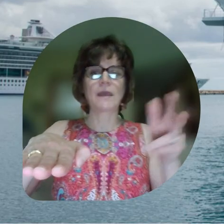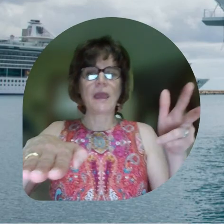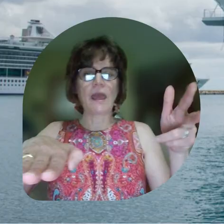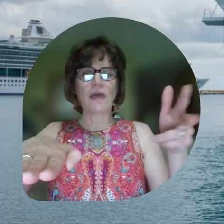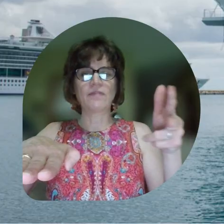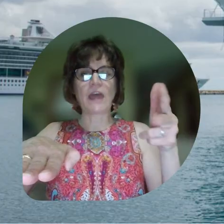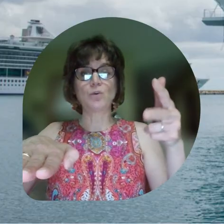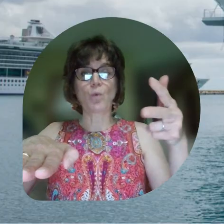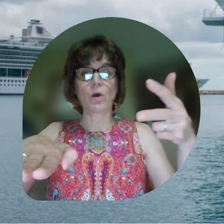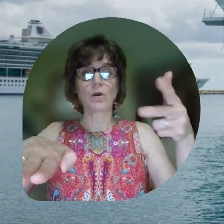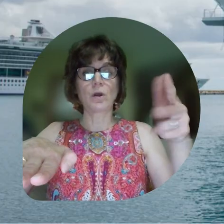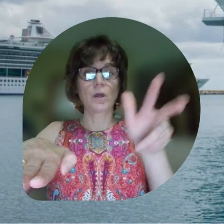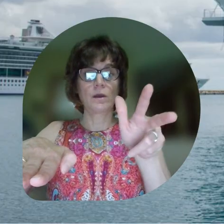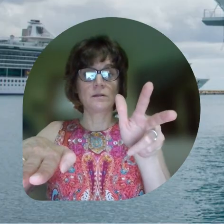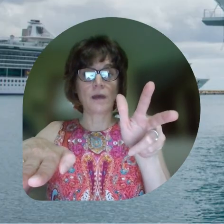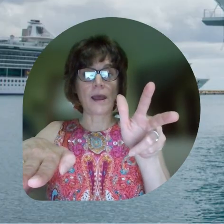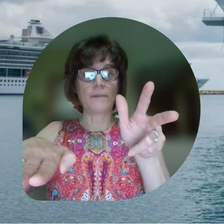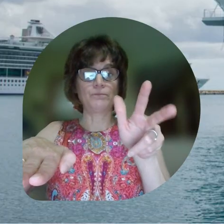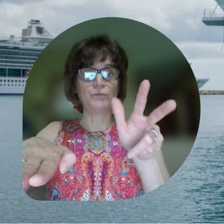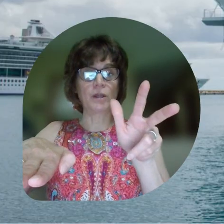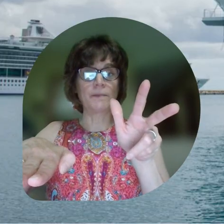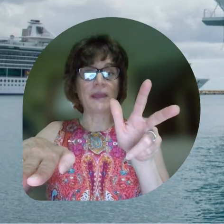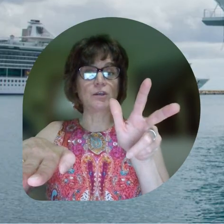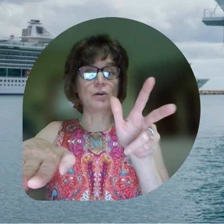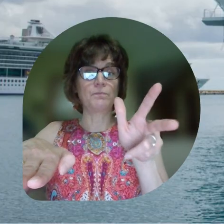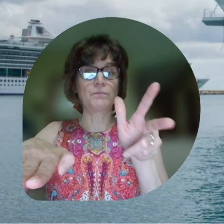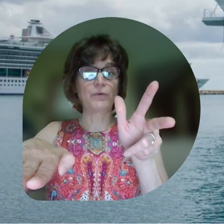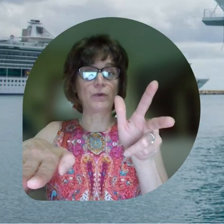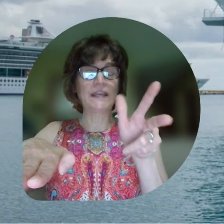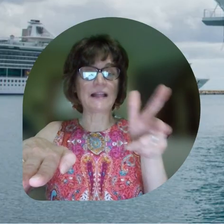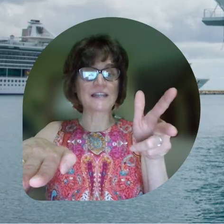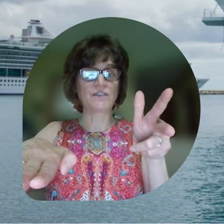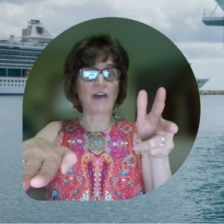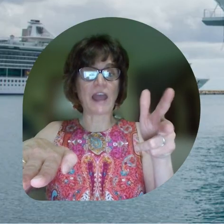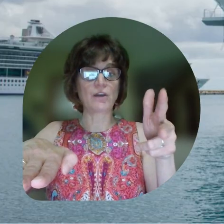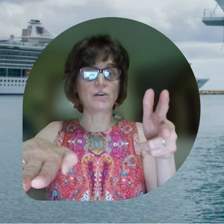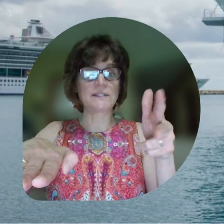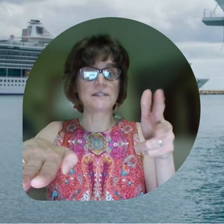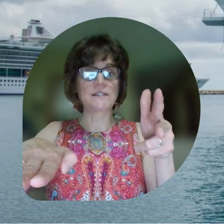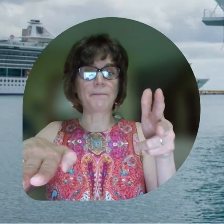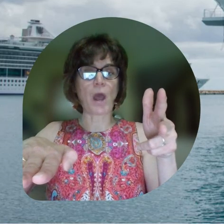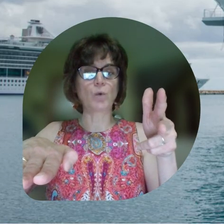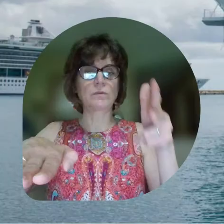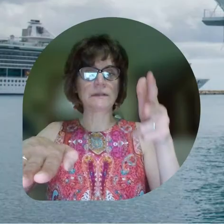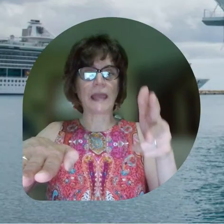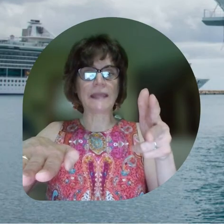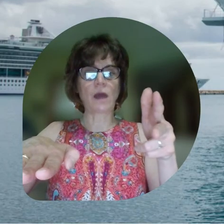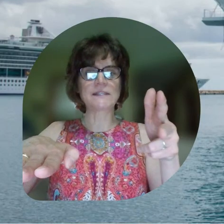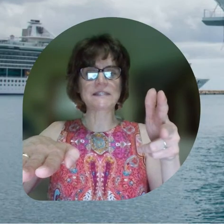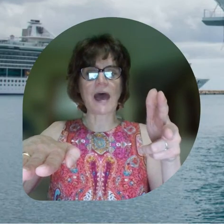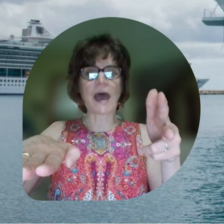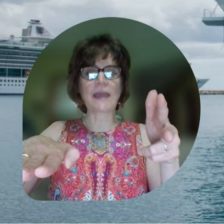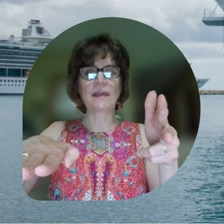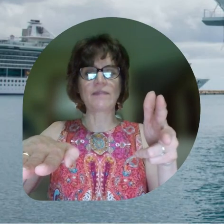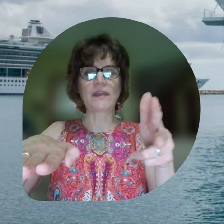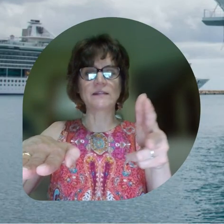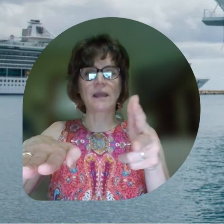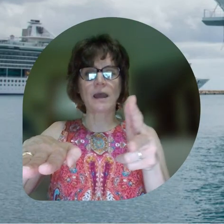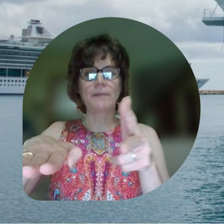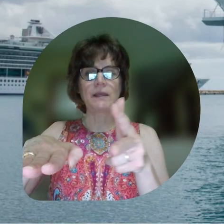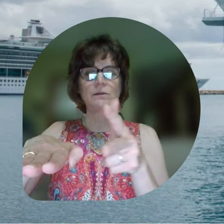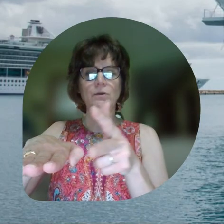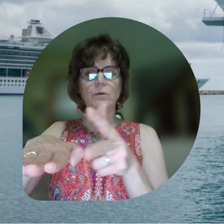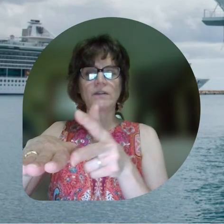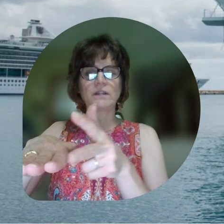flat. And then you're going to make your 3 classifier. This is the boat laying on its side, and then